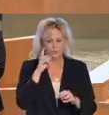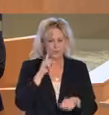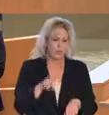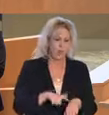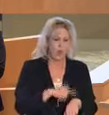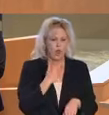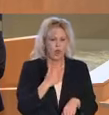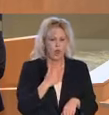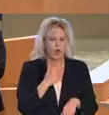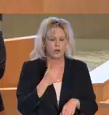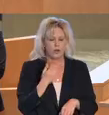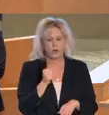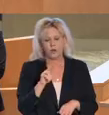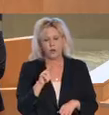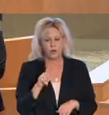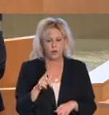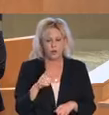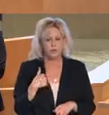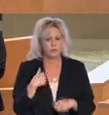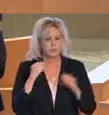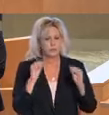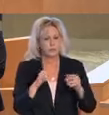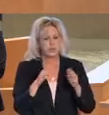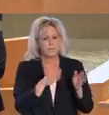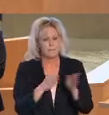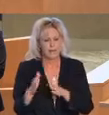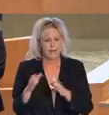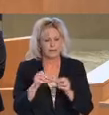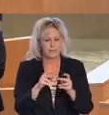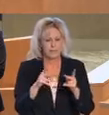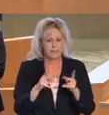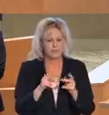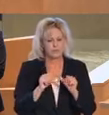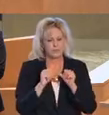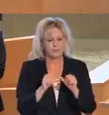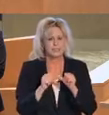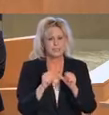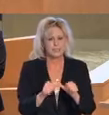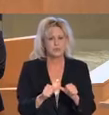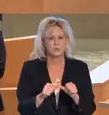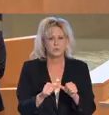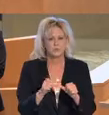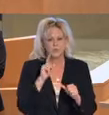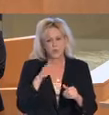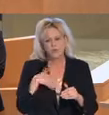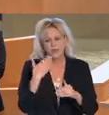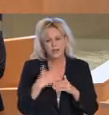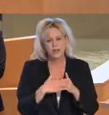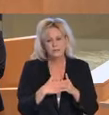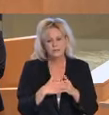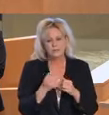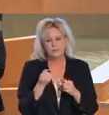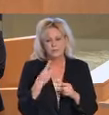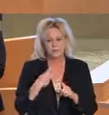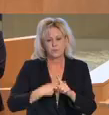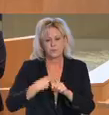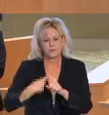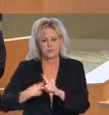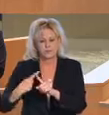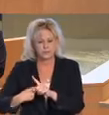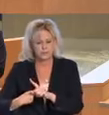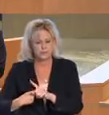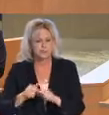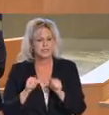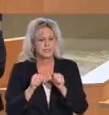haul. And so we're putting plans into place to be able to continue this effort for the next many months to come,